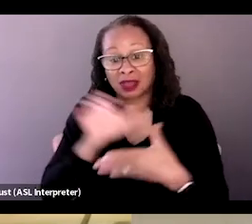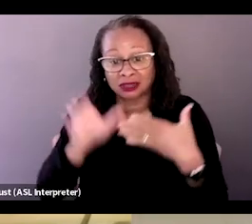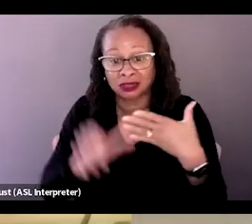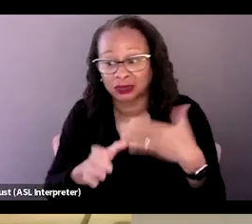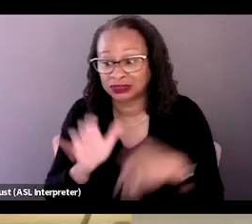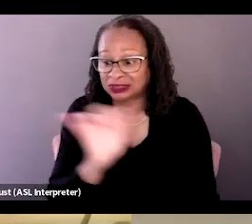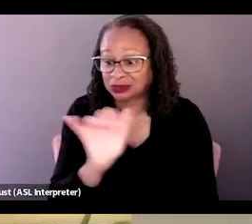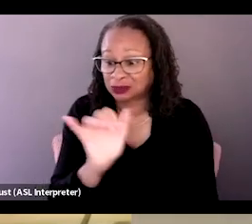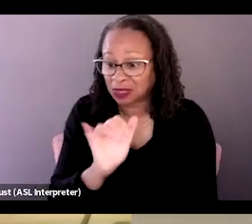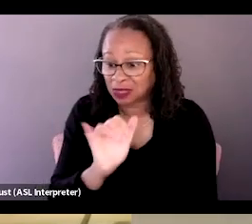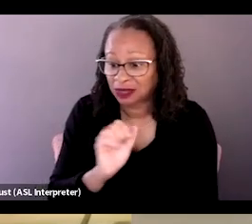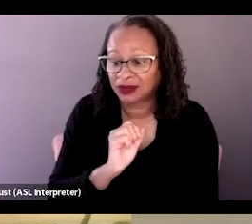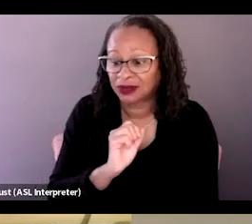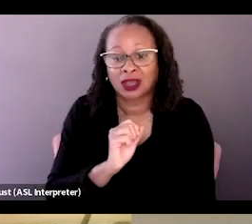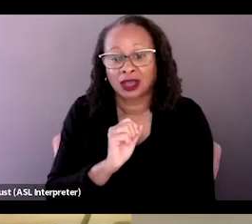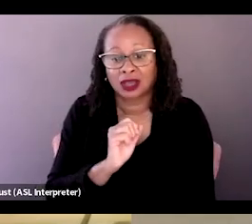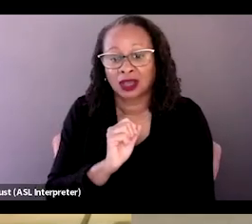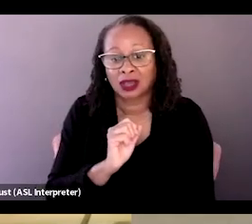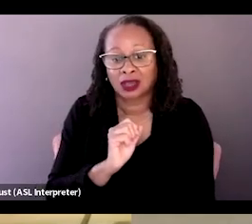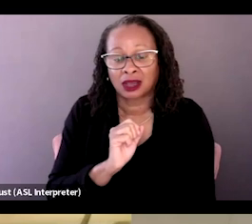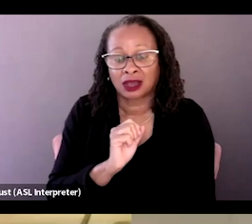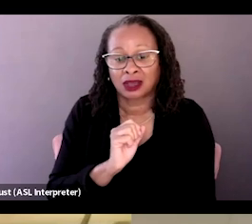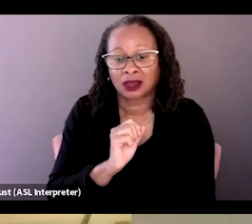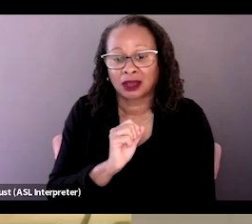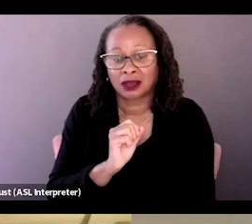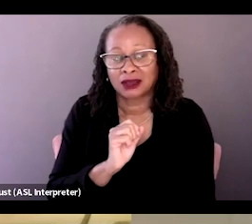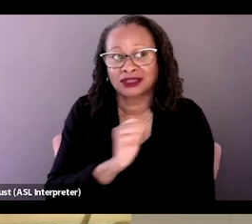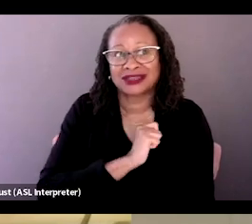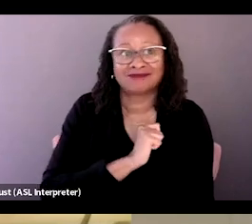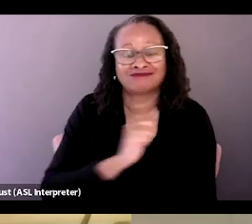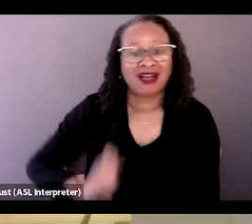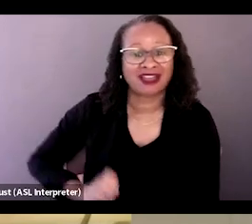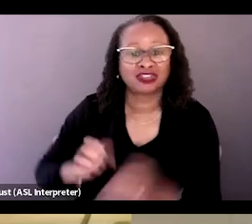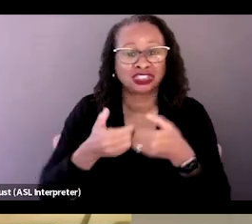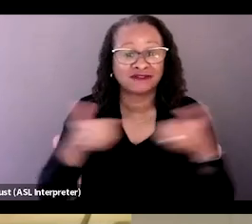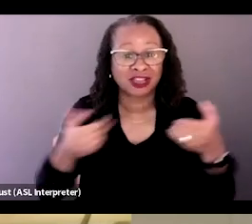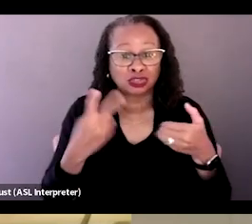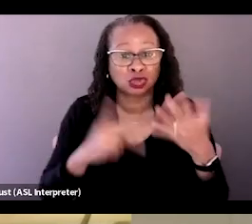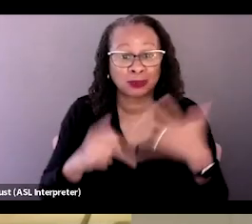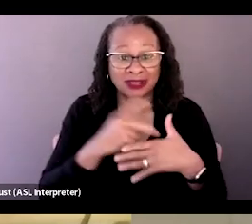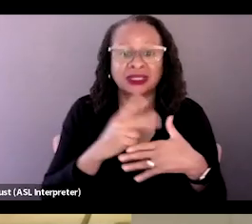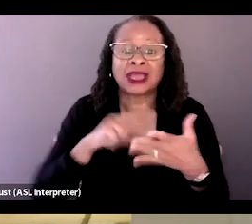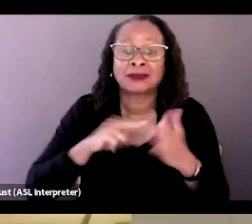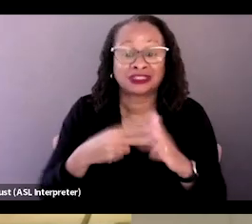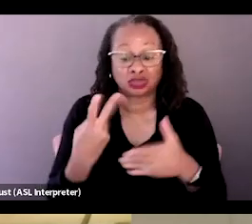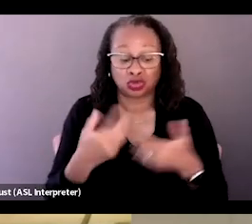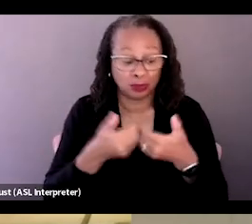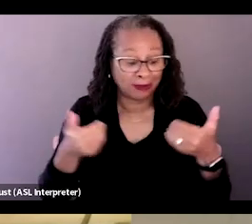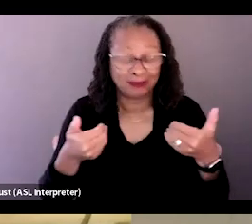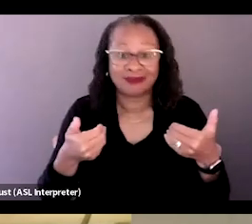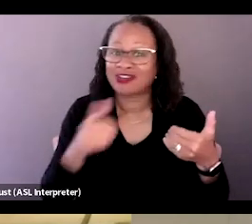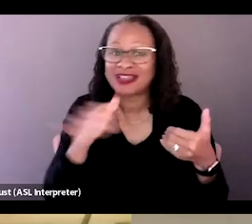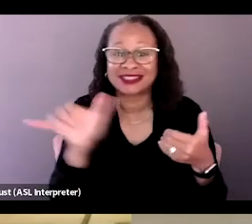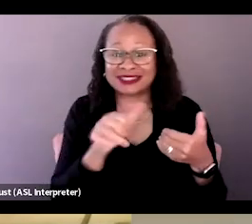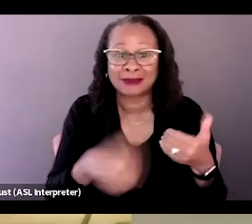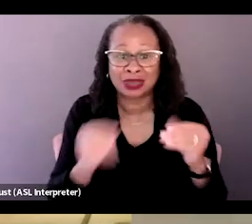like a empire who divided two populations, it's that these two populations are not the same anymore. I would say that people from Northern